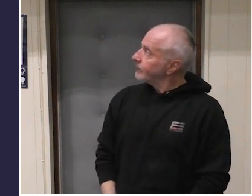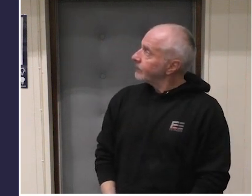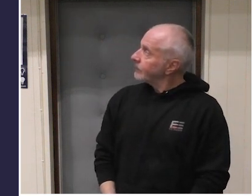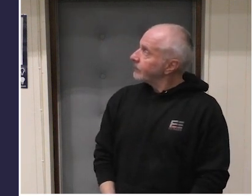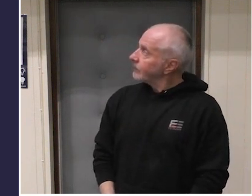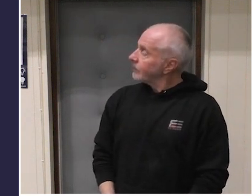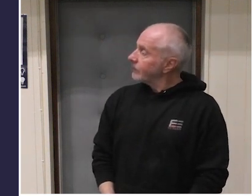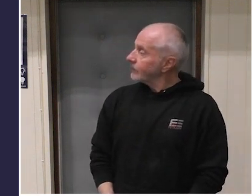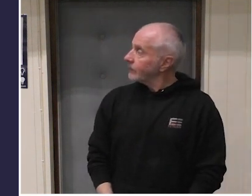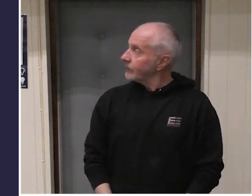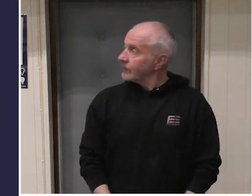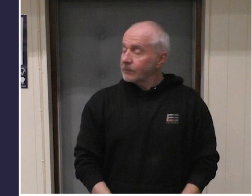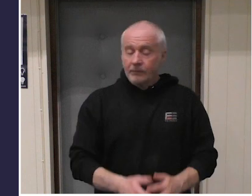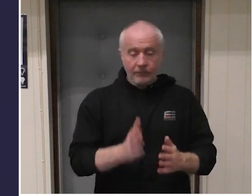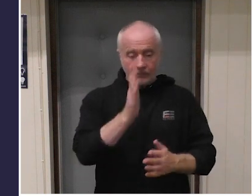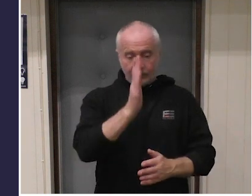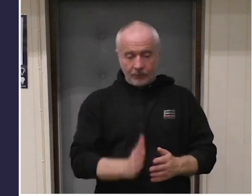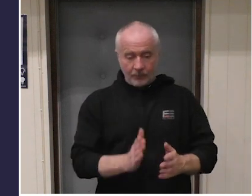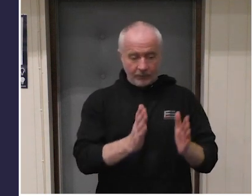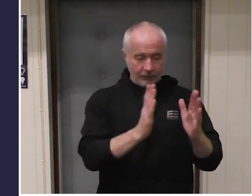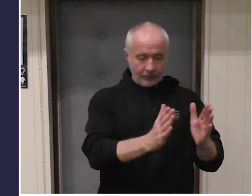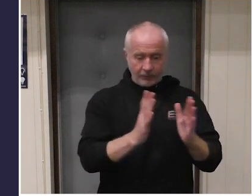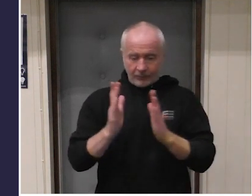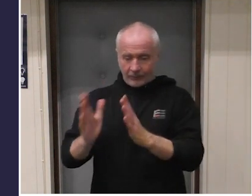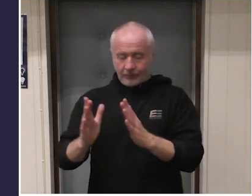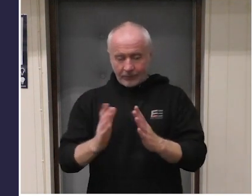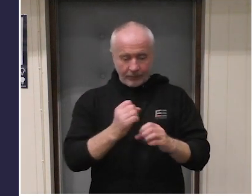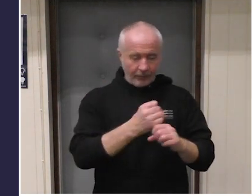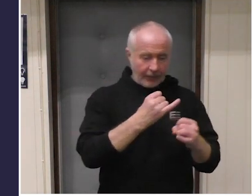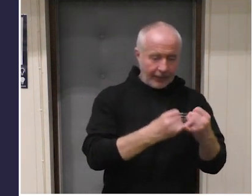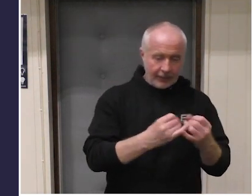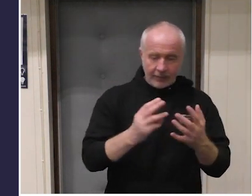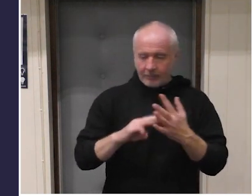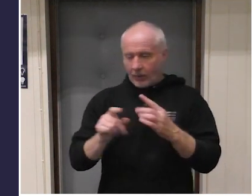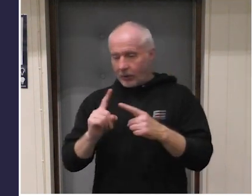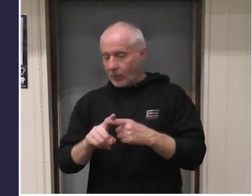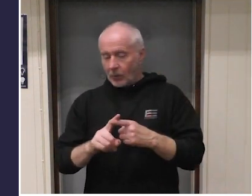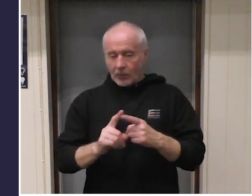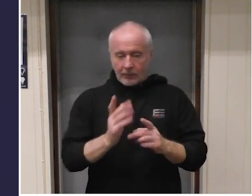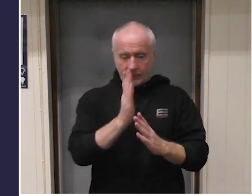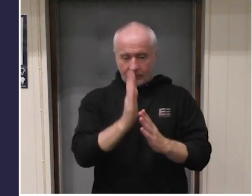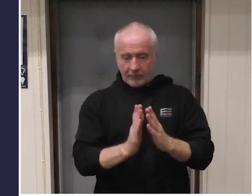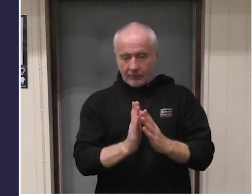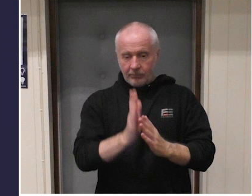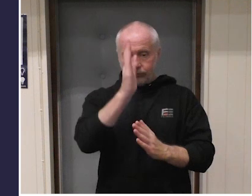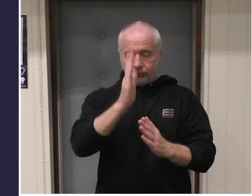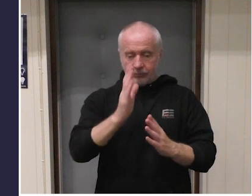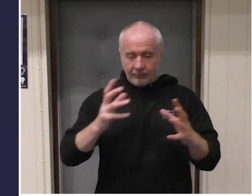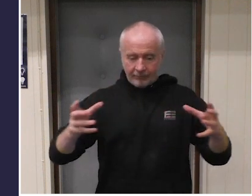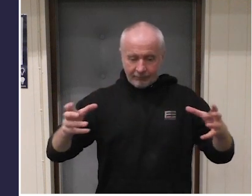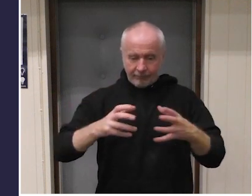we have a partition with two different types of gases or molecules. We remove the partition, they mix together.